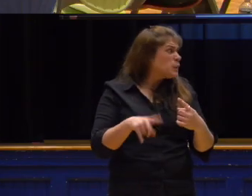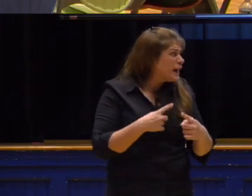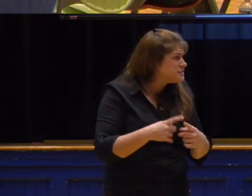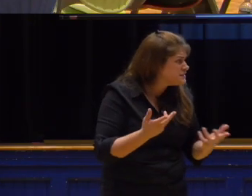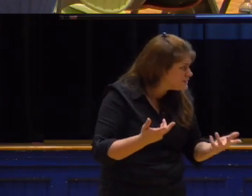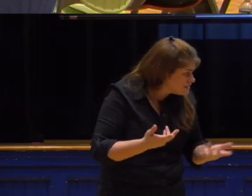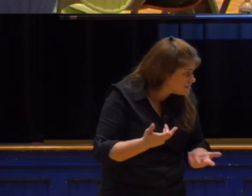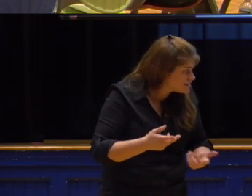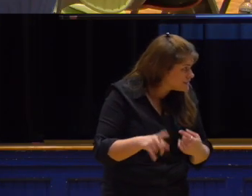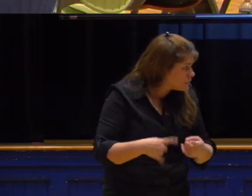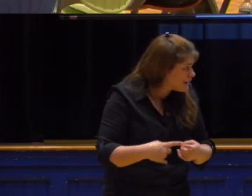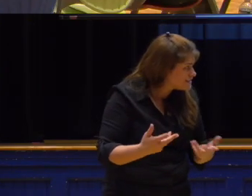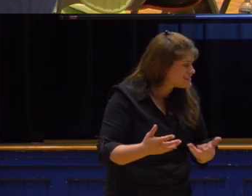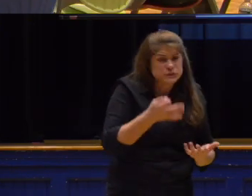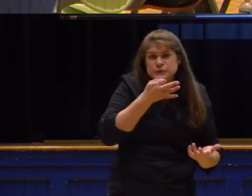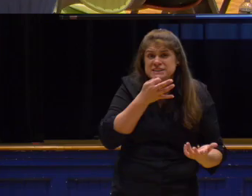when?